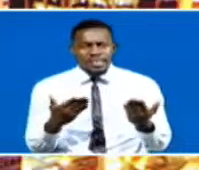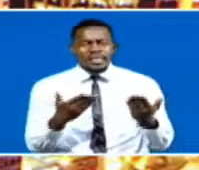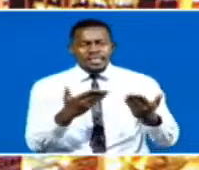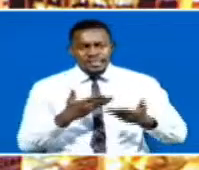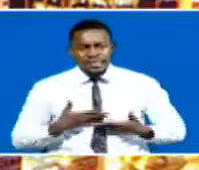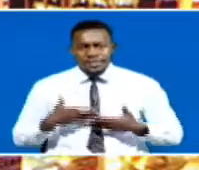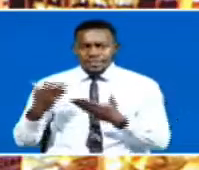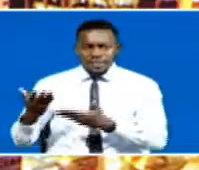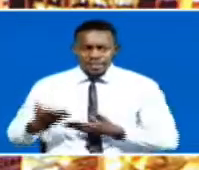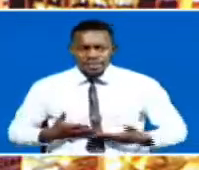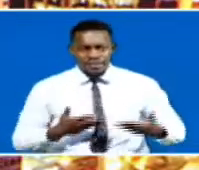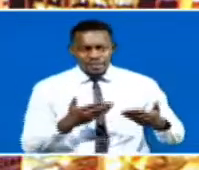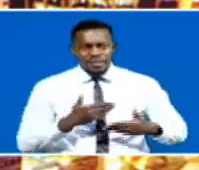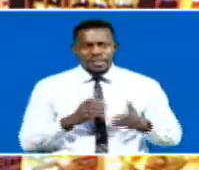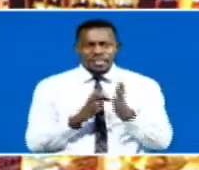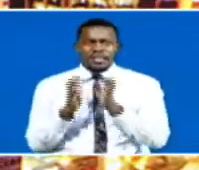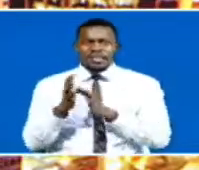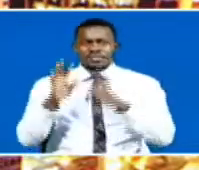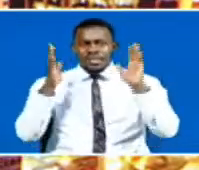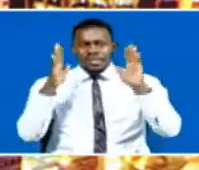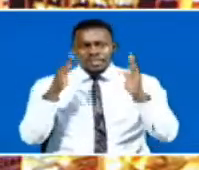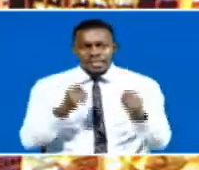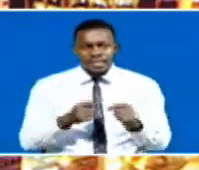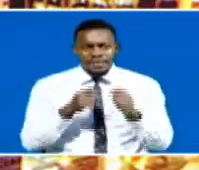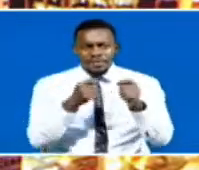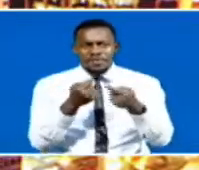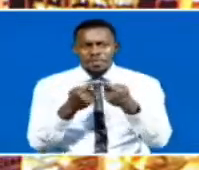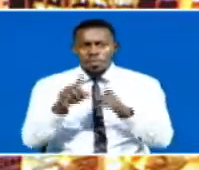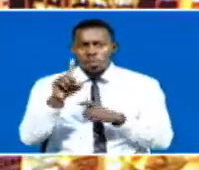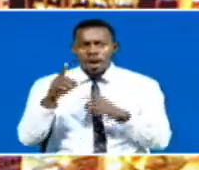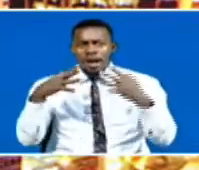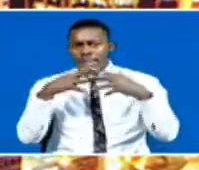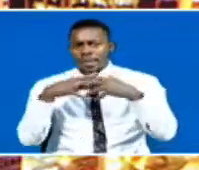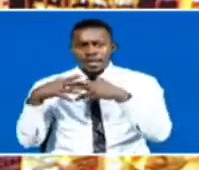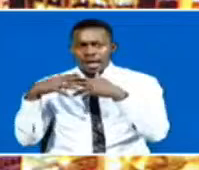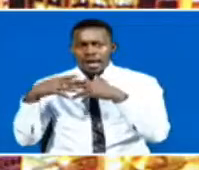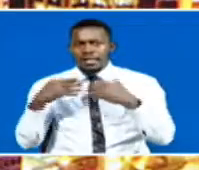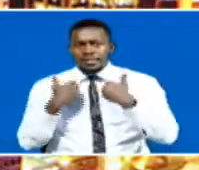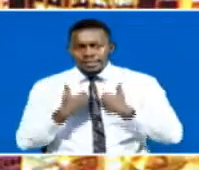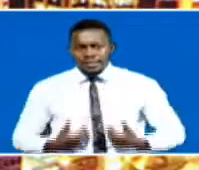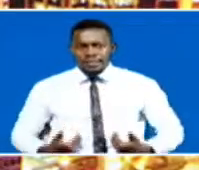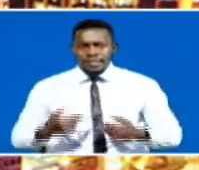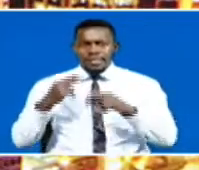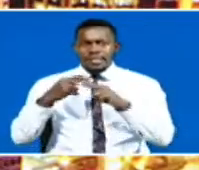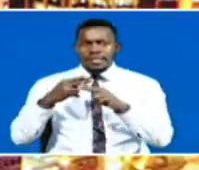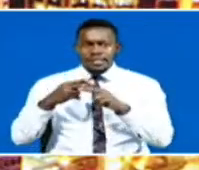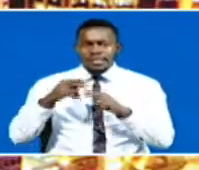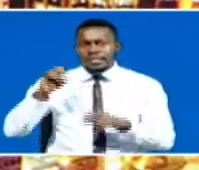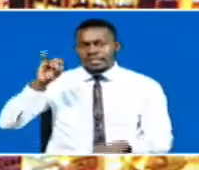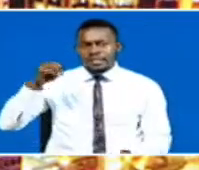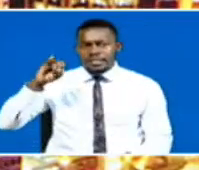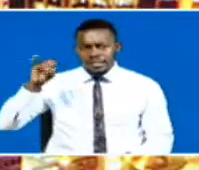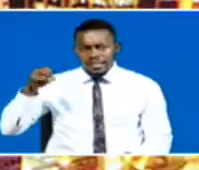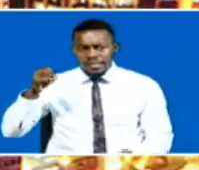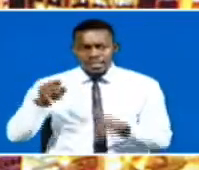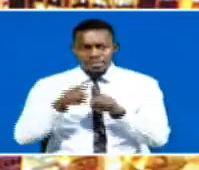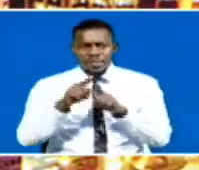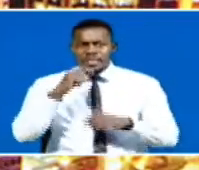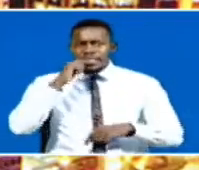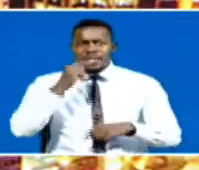Za Krismasi kutoka kwa mfadhili mmoja kutoka Marekani. Mfadhili huyo kwa jina Nya JJ amedokeza